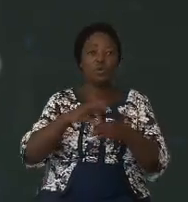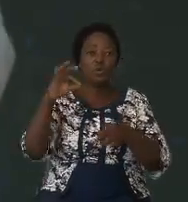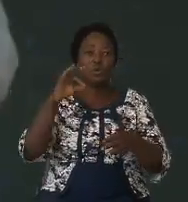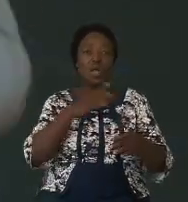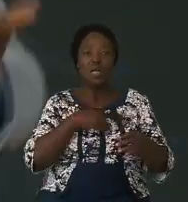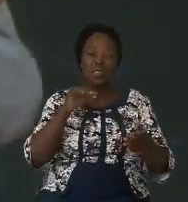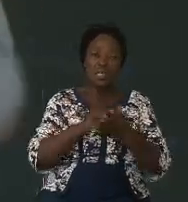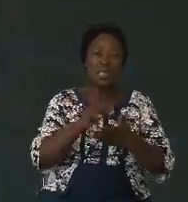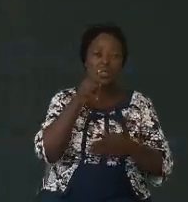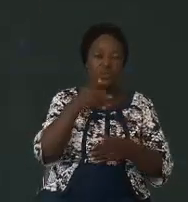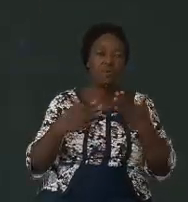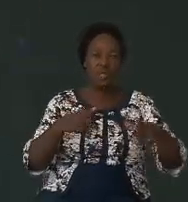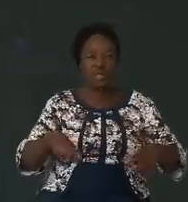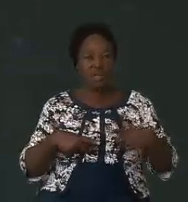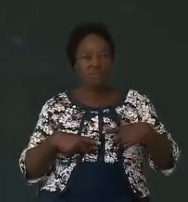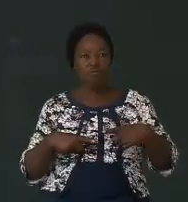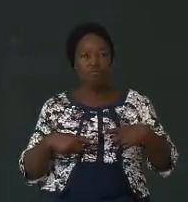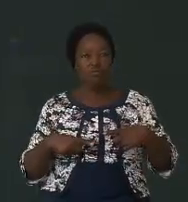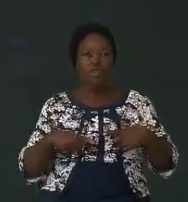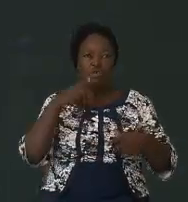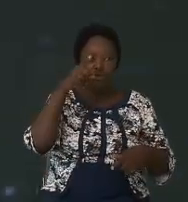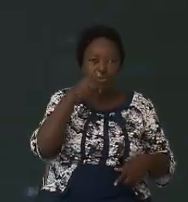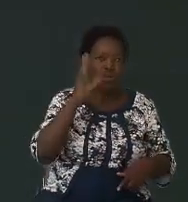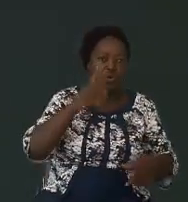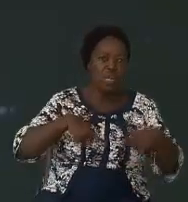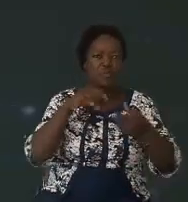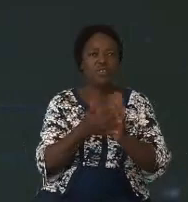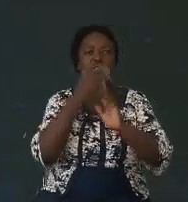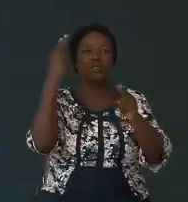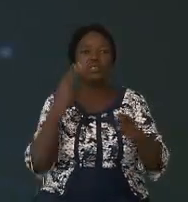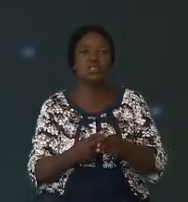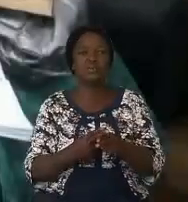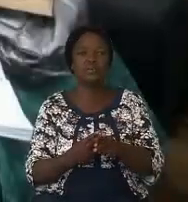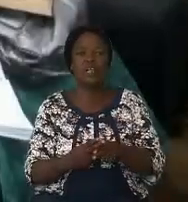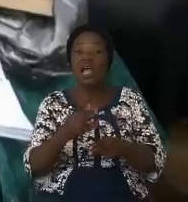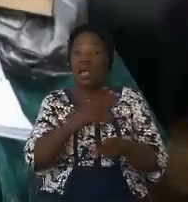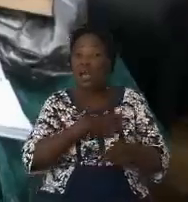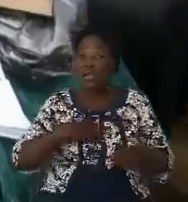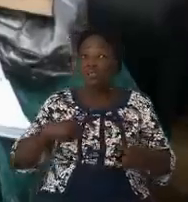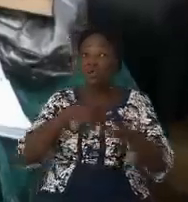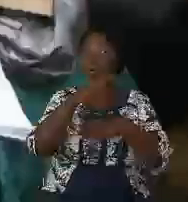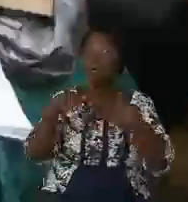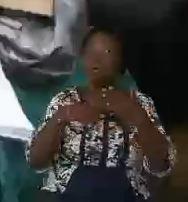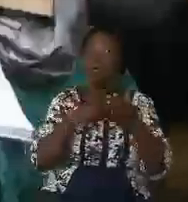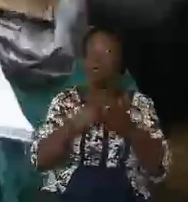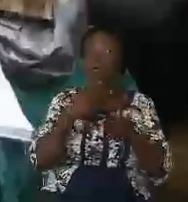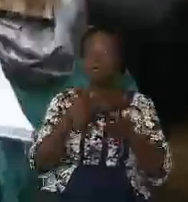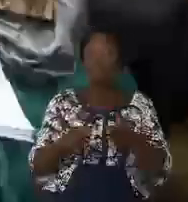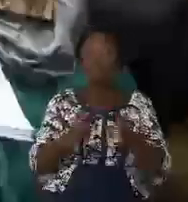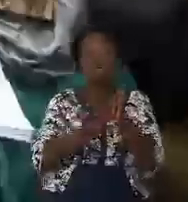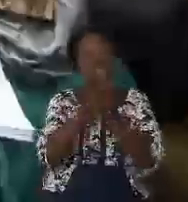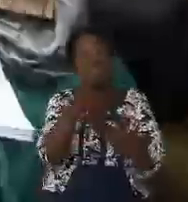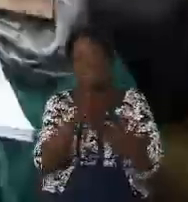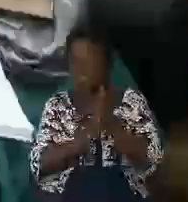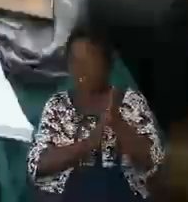with all thy heart, with all thy soul, that thou mayest live. You will live. I said you will live.